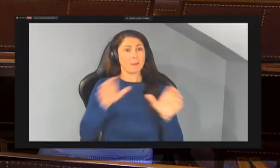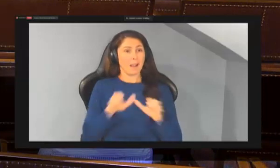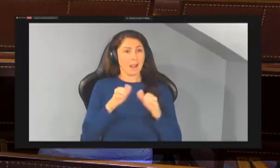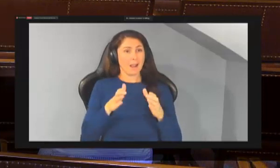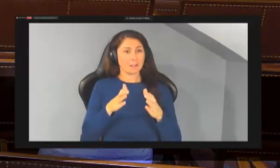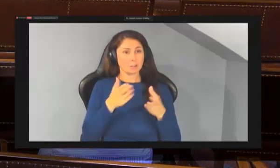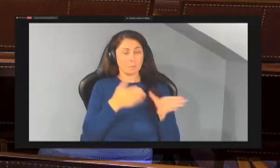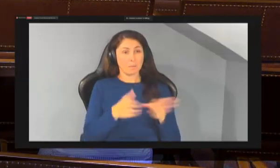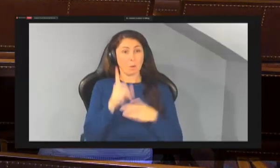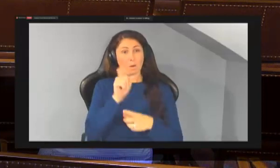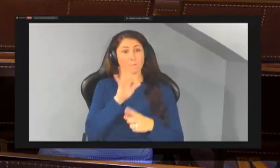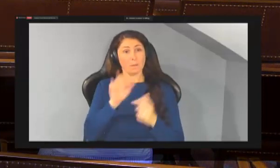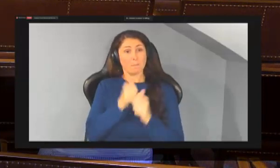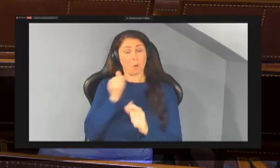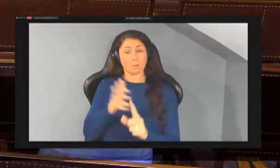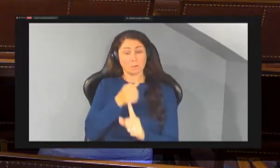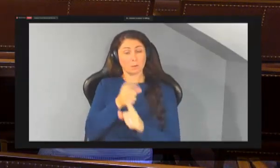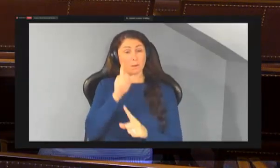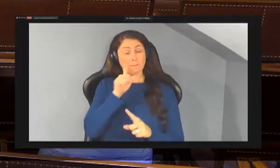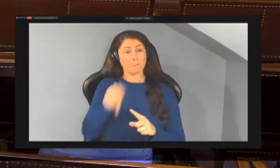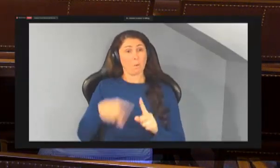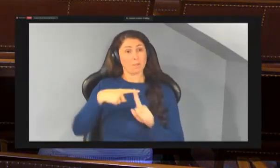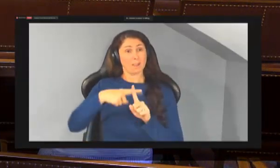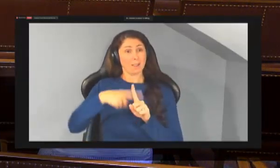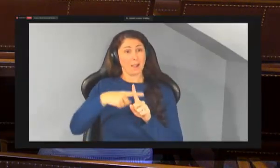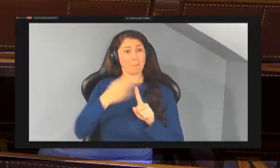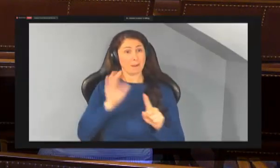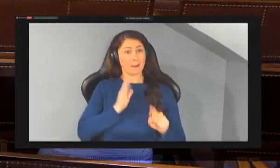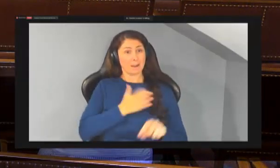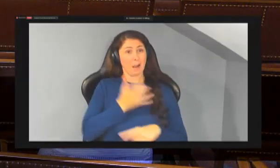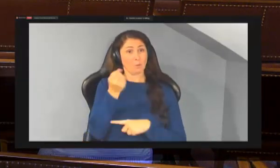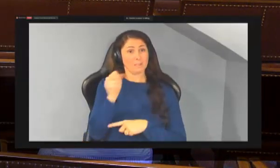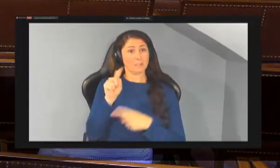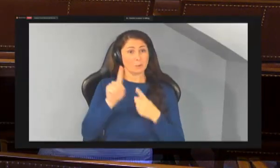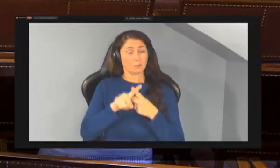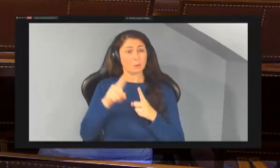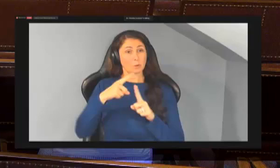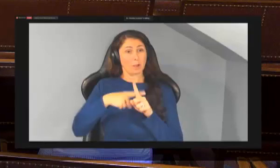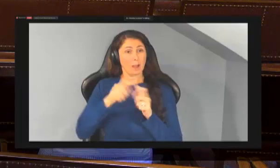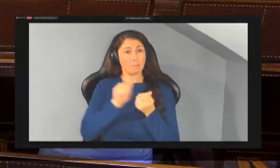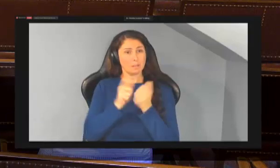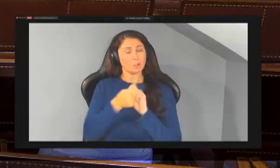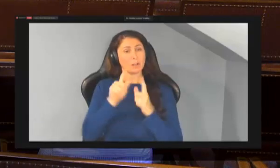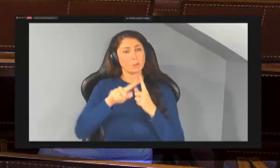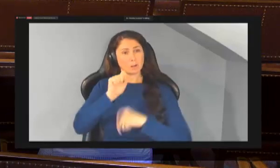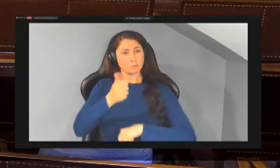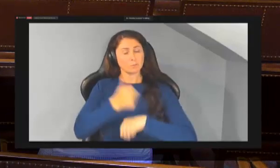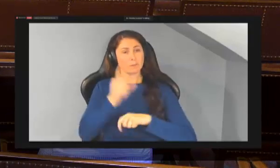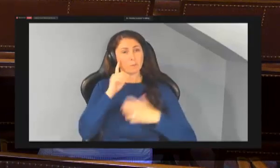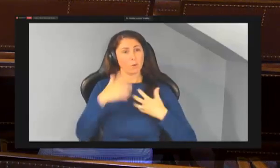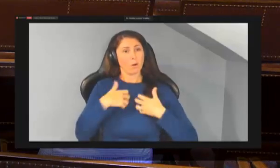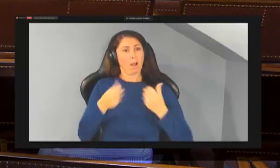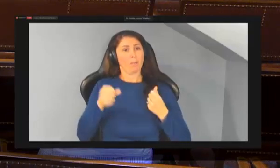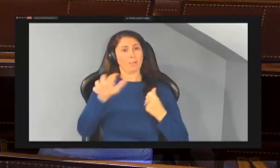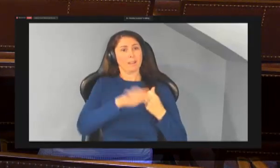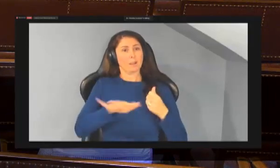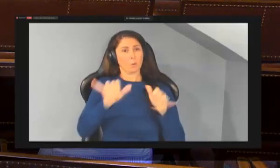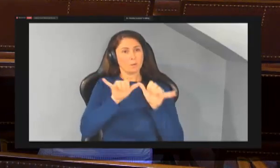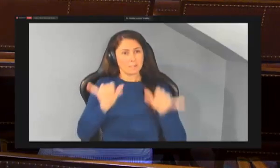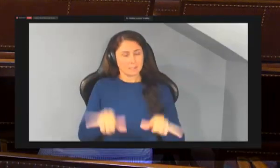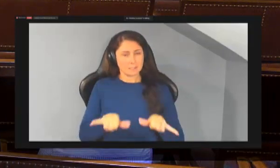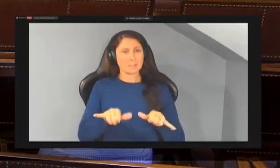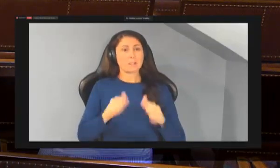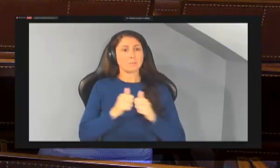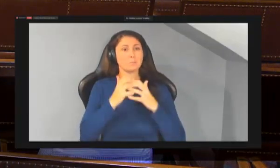impactful things you can do right now for the climate and our resilience to climate change is to set the stage for healthy ecosystem revitalization